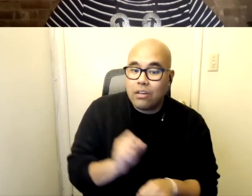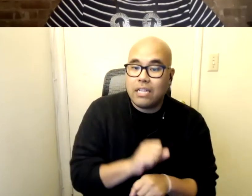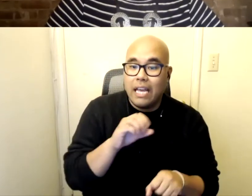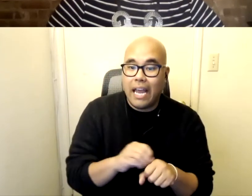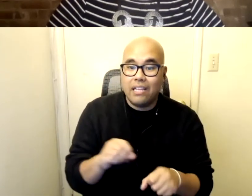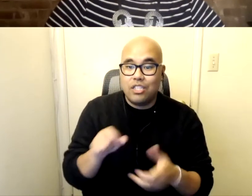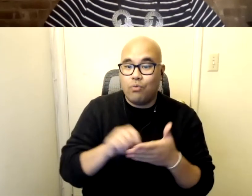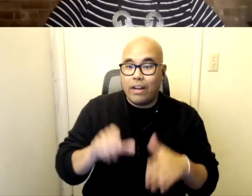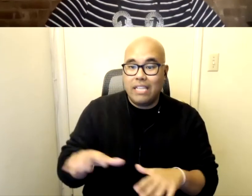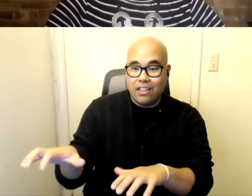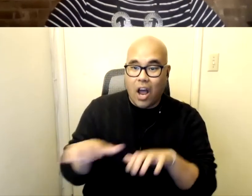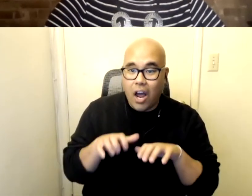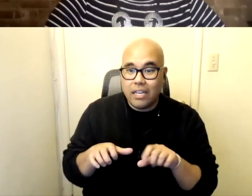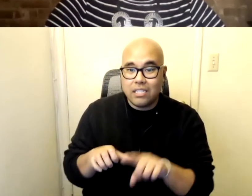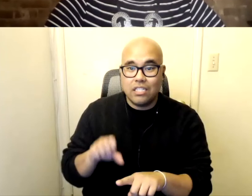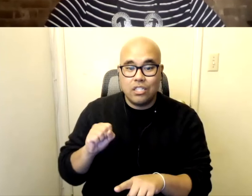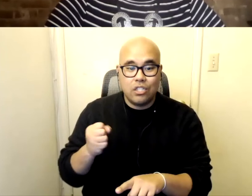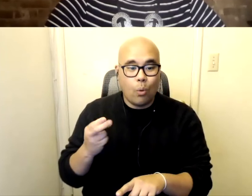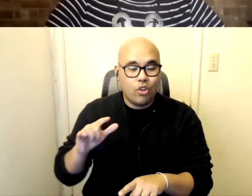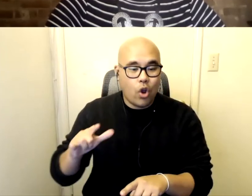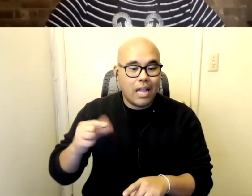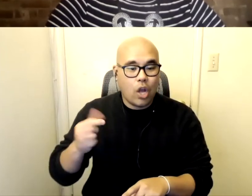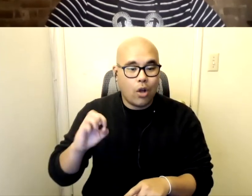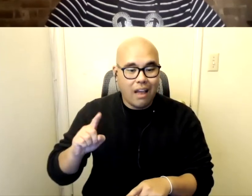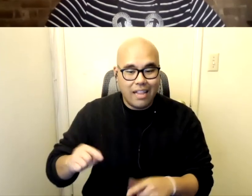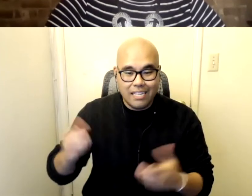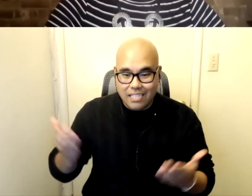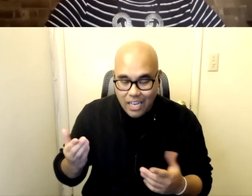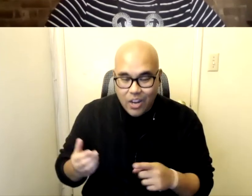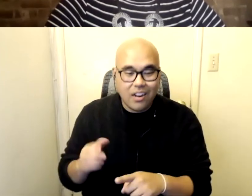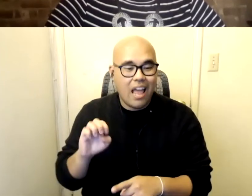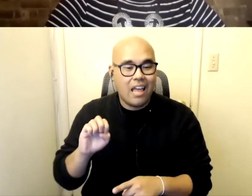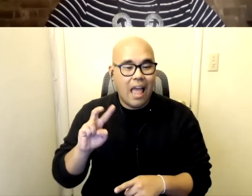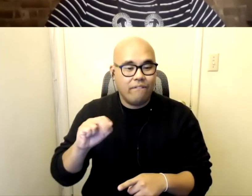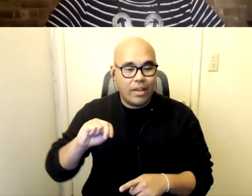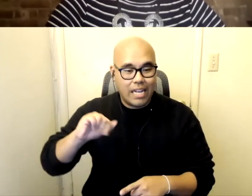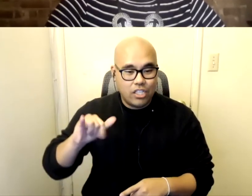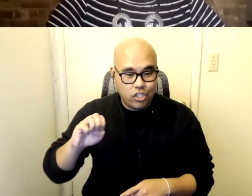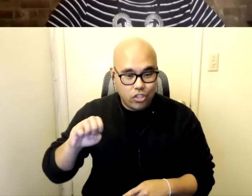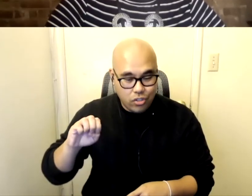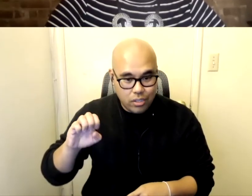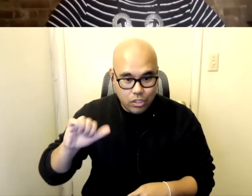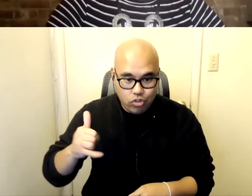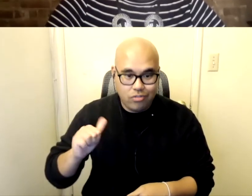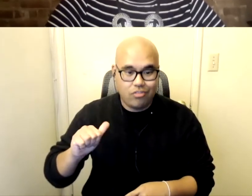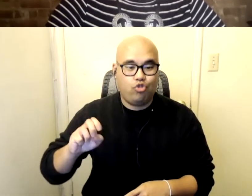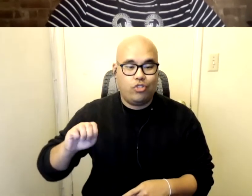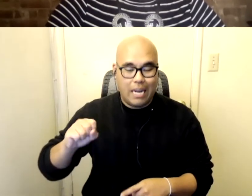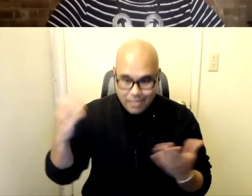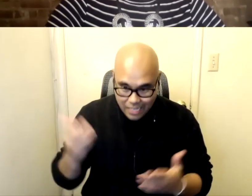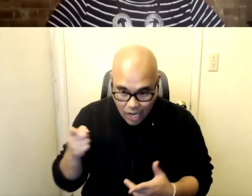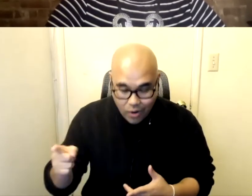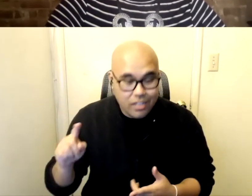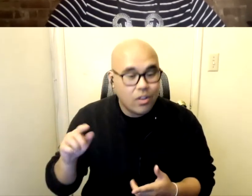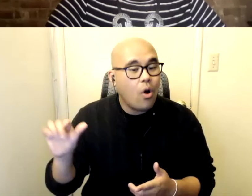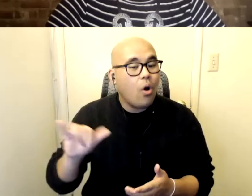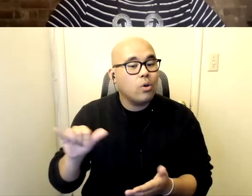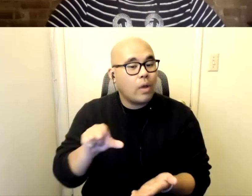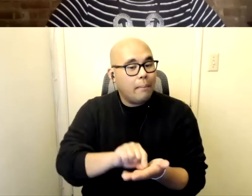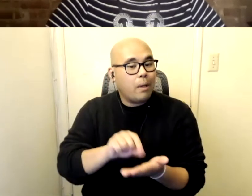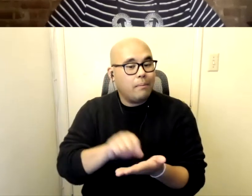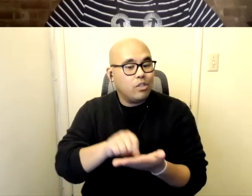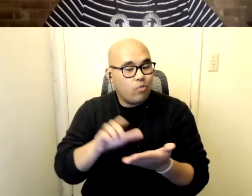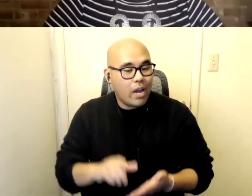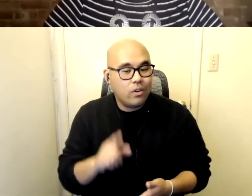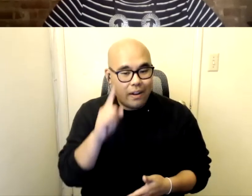Xochitl Gonzalez is here. Evan James is also a published writer of fiction